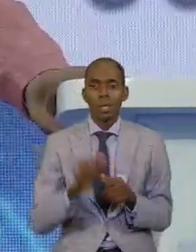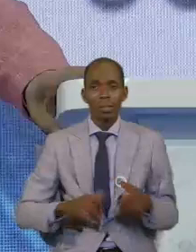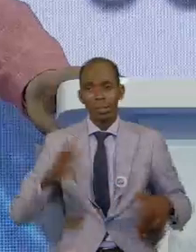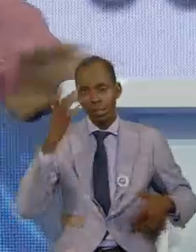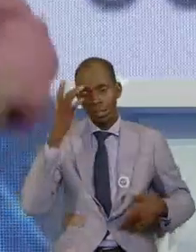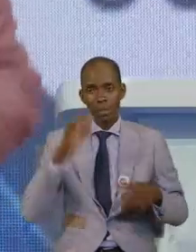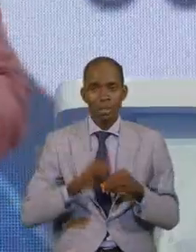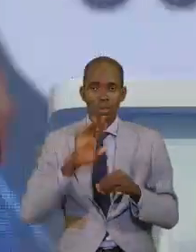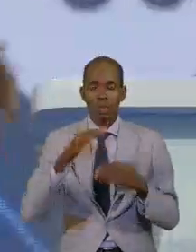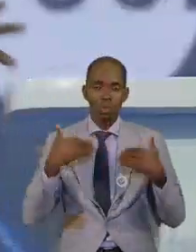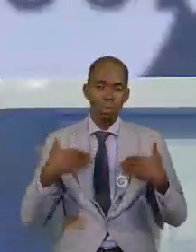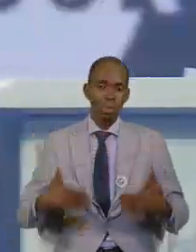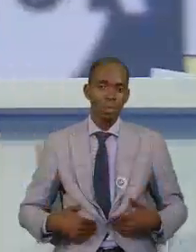body.